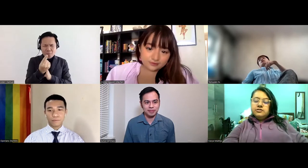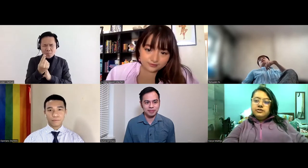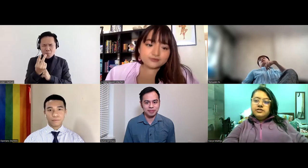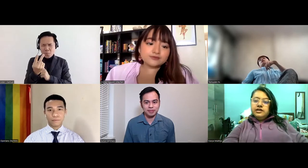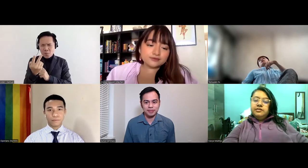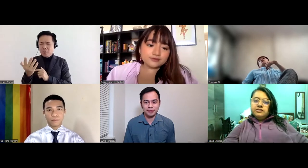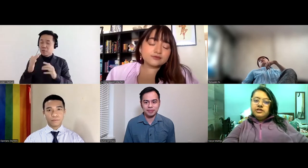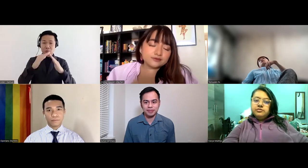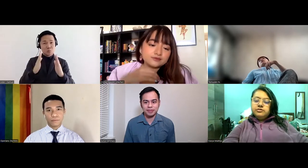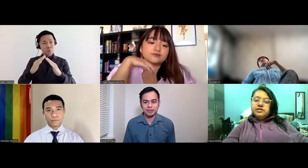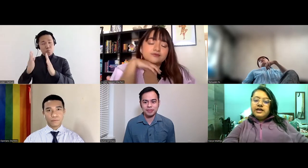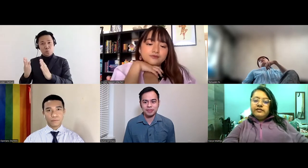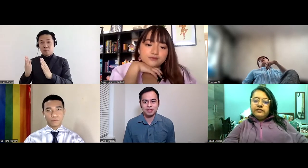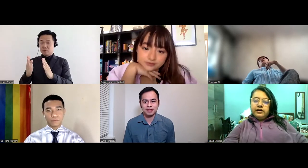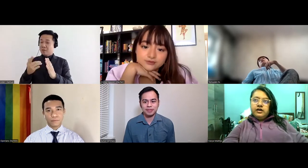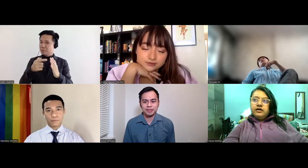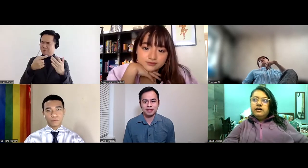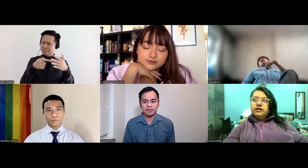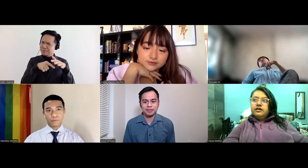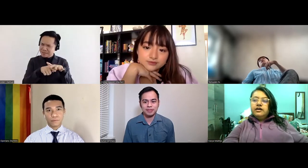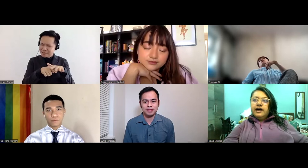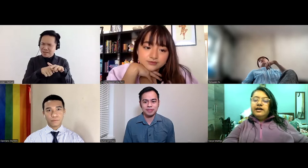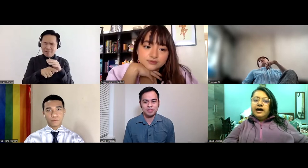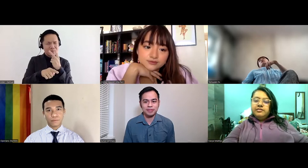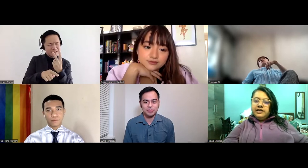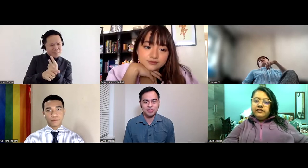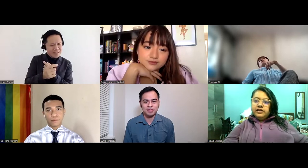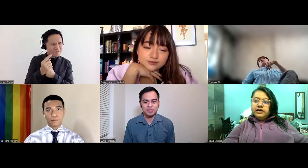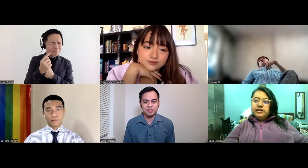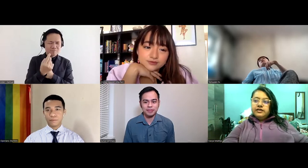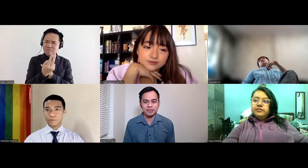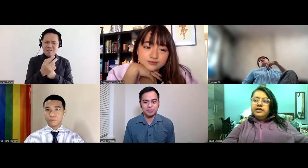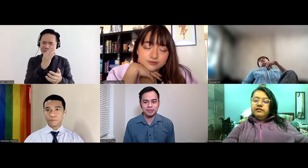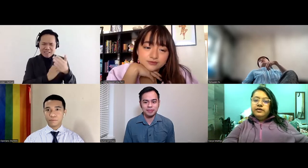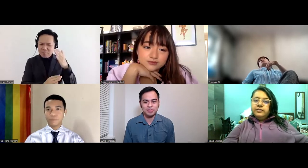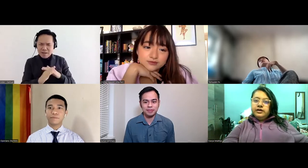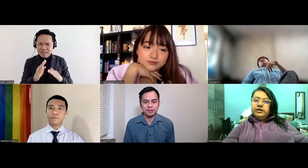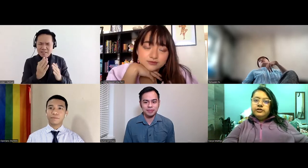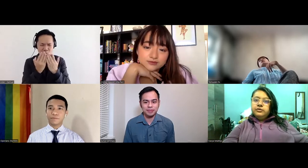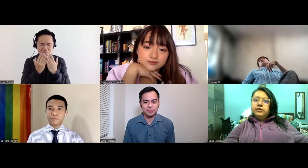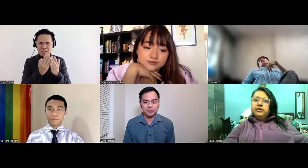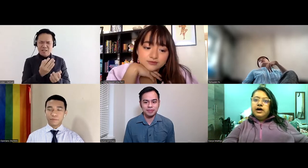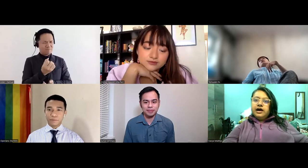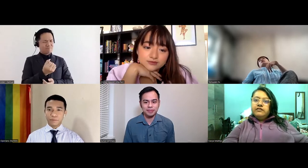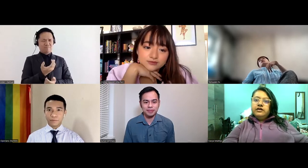in schools, in mainstream schools. And I believe that if we were to